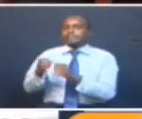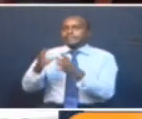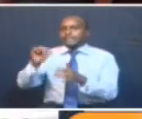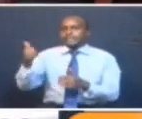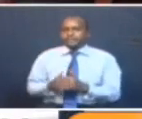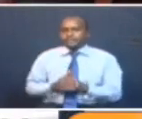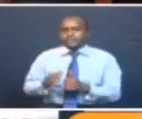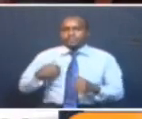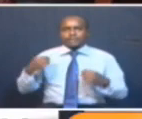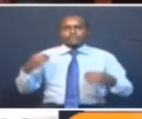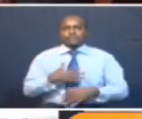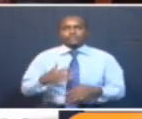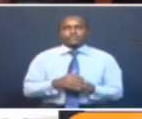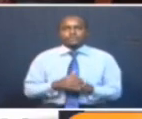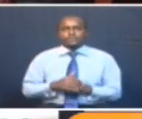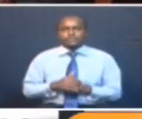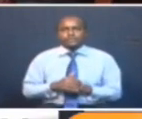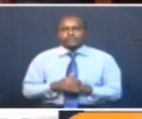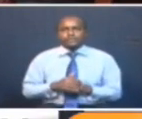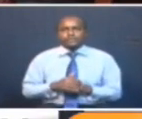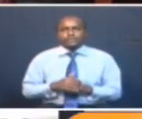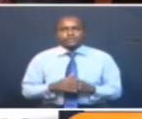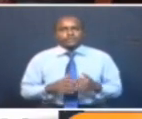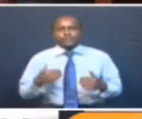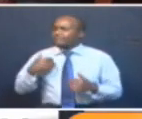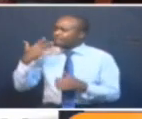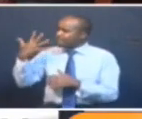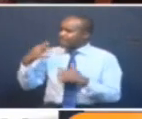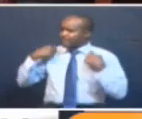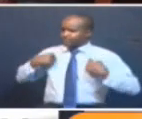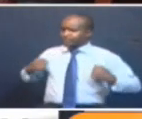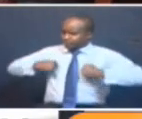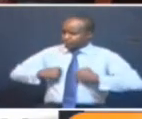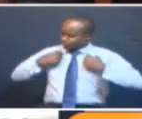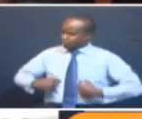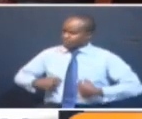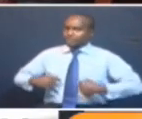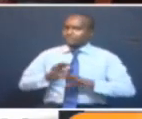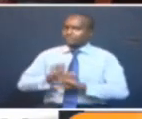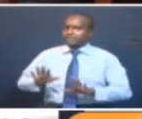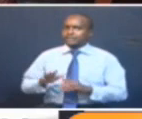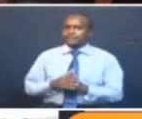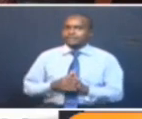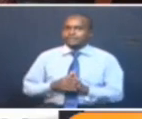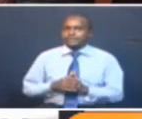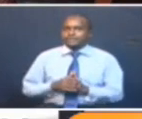I'm shocked. Why are you shocked? Five suits. Yeah, that's it. Five suits. That's